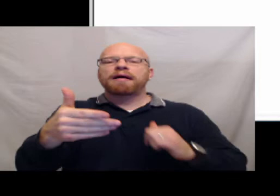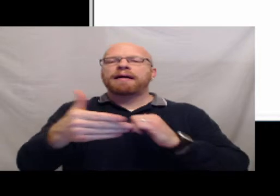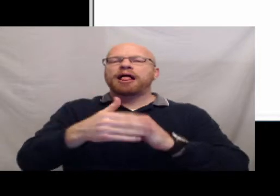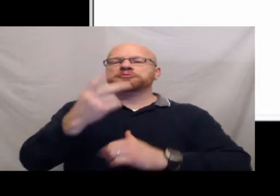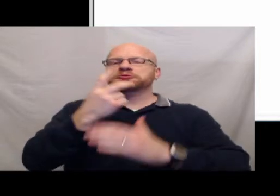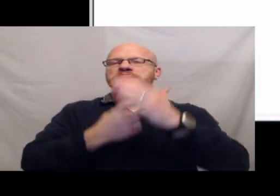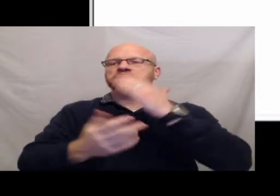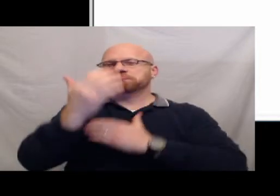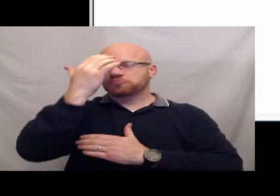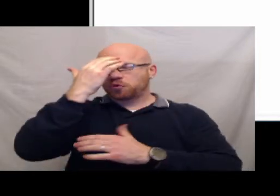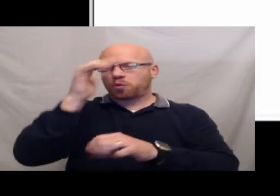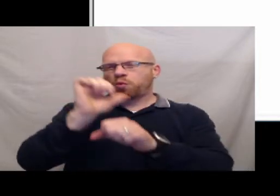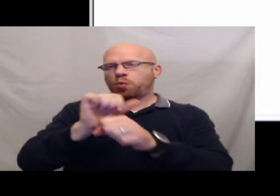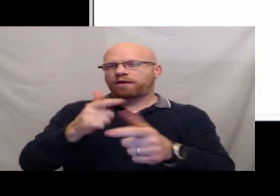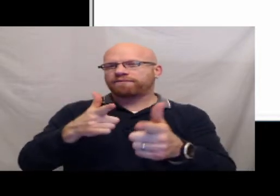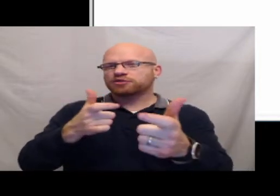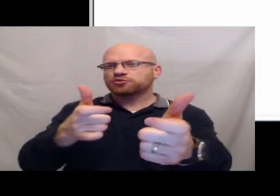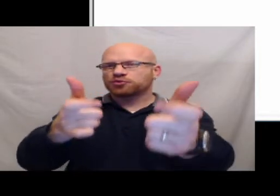answer.